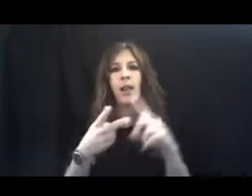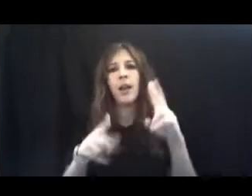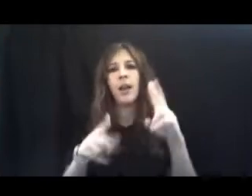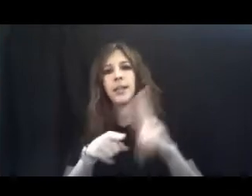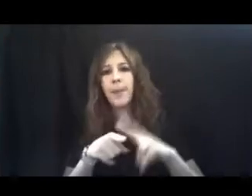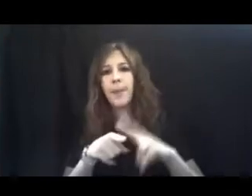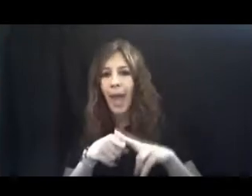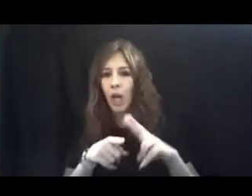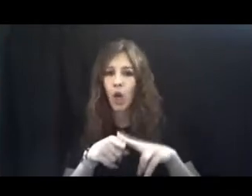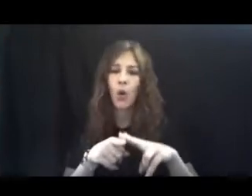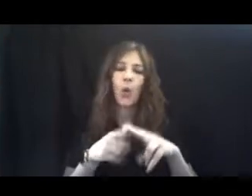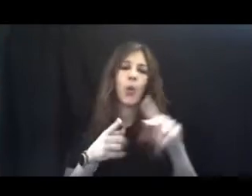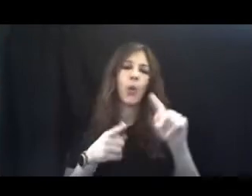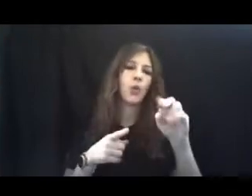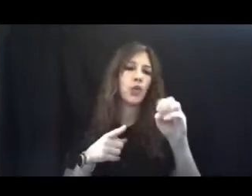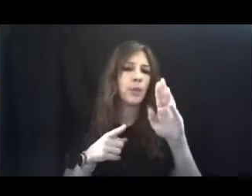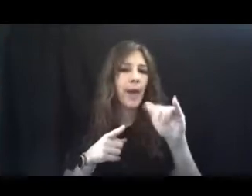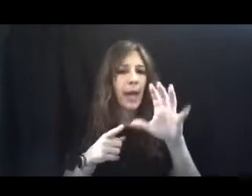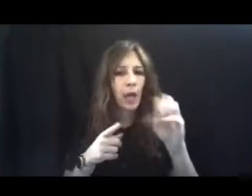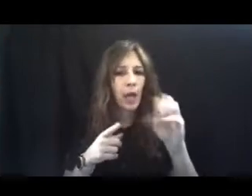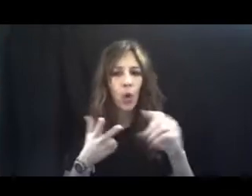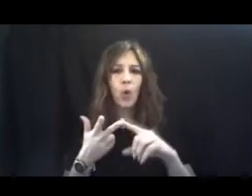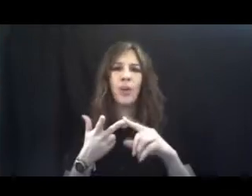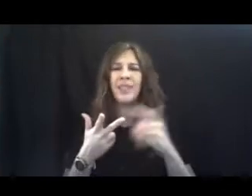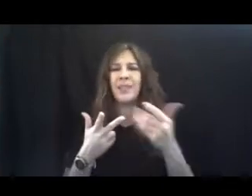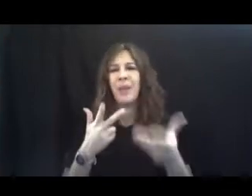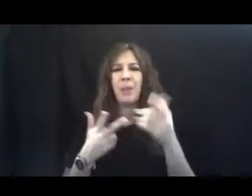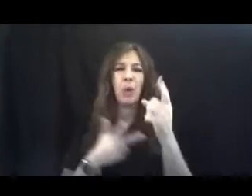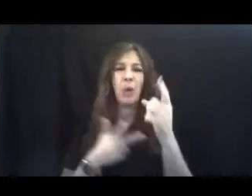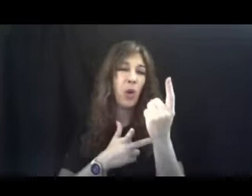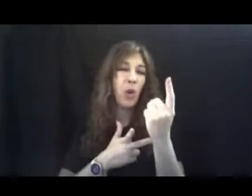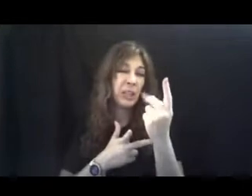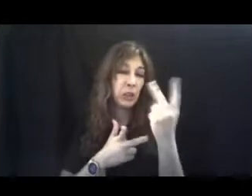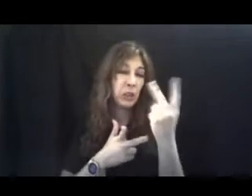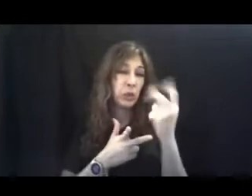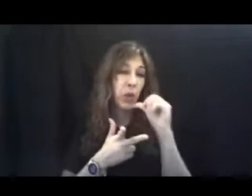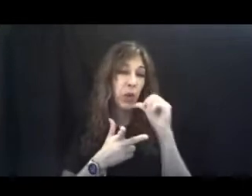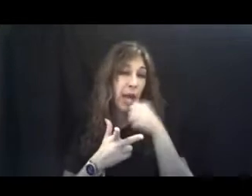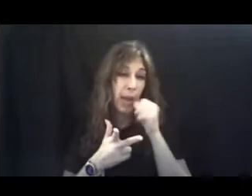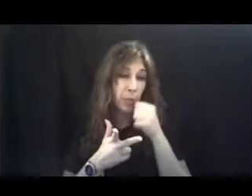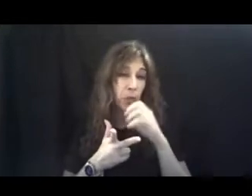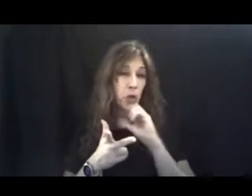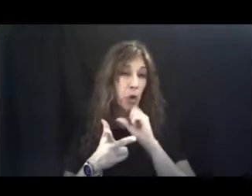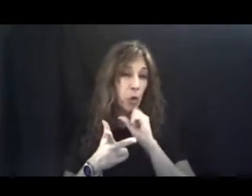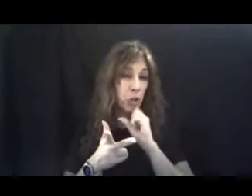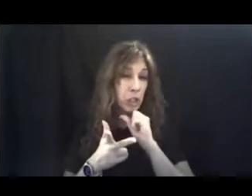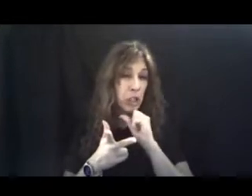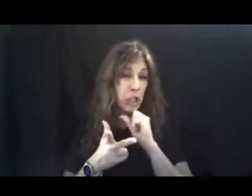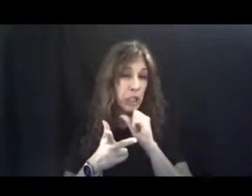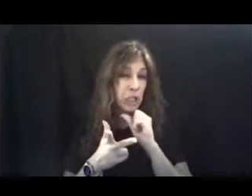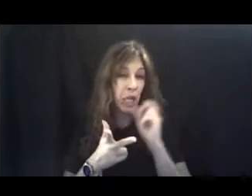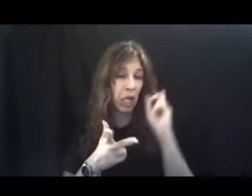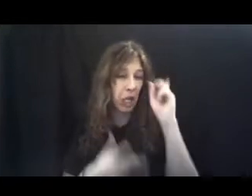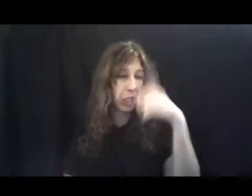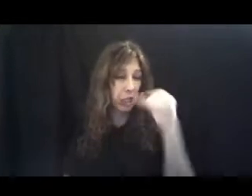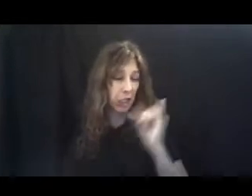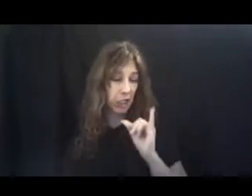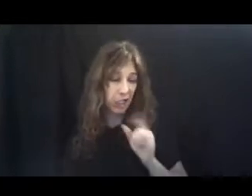they have maybe 1 or 2 apples or oranges, and they look like something you really don't